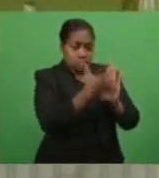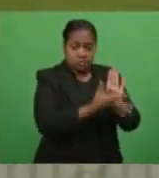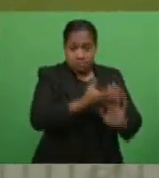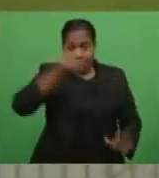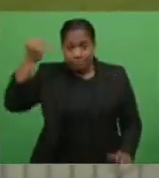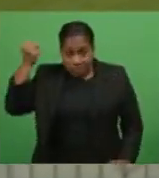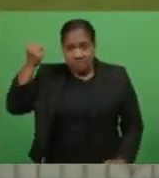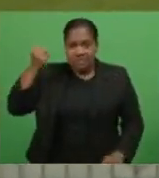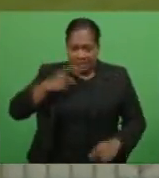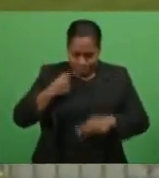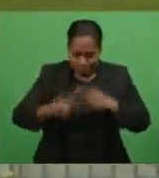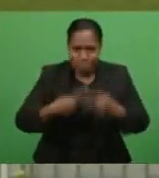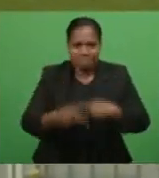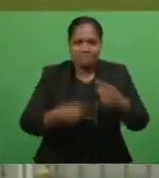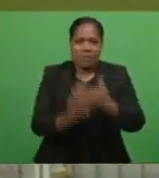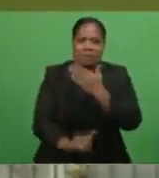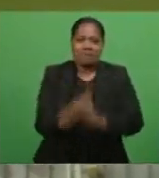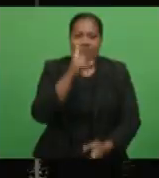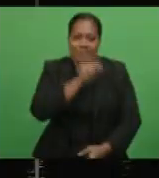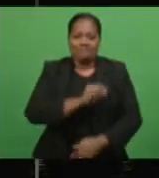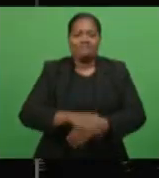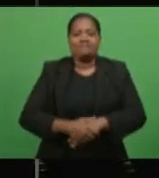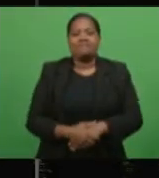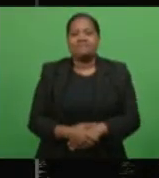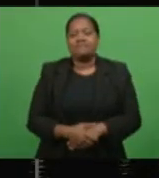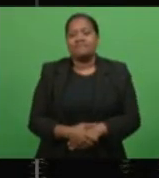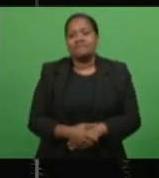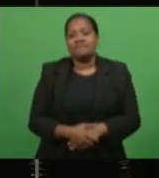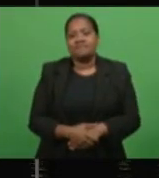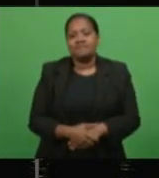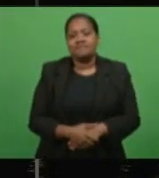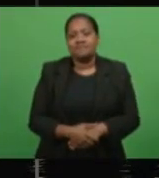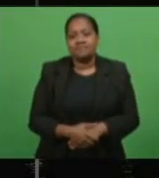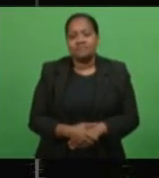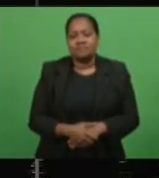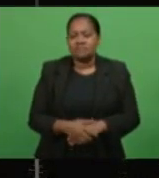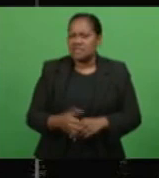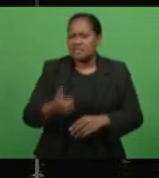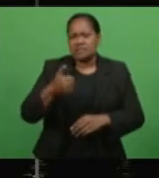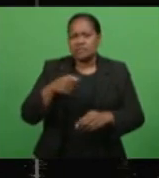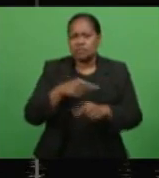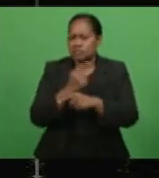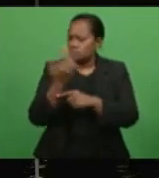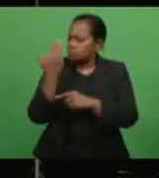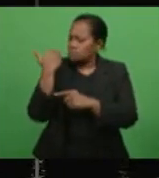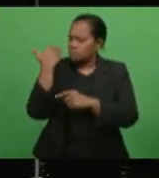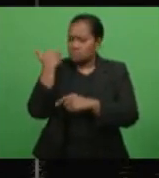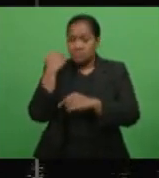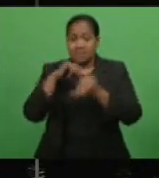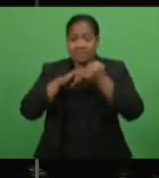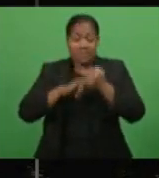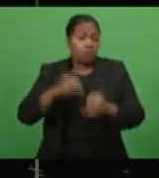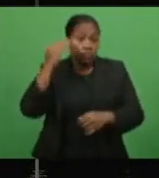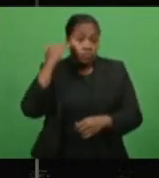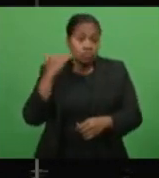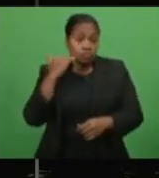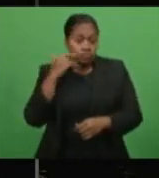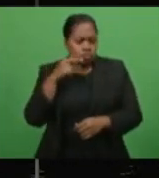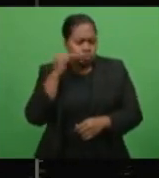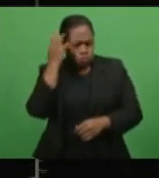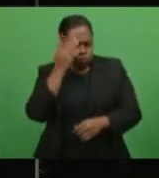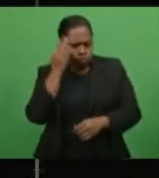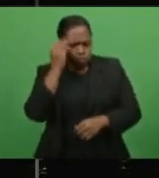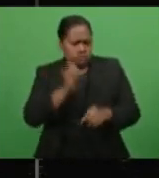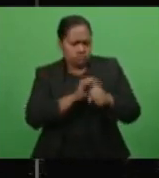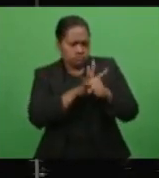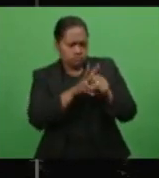Karleni Tavi, FBC Sports. About 6 weeks ago, South Korea had a concerning COVID-19 trend.